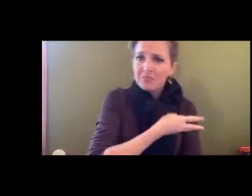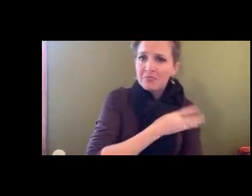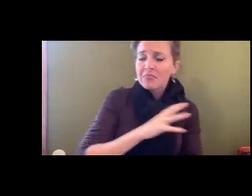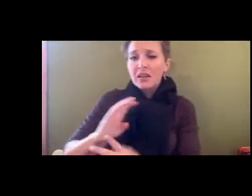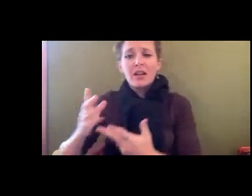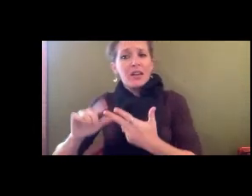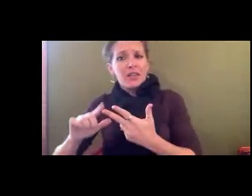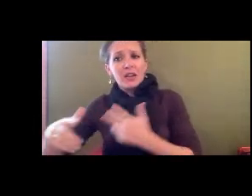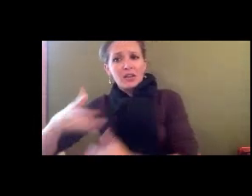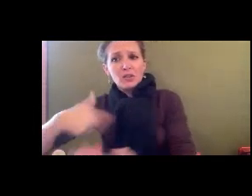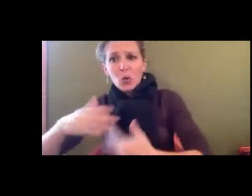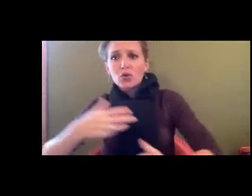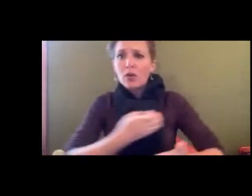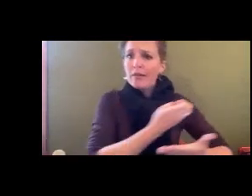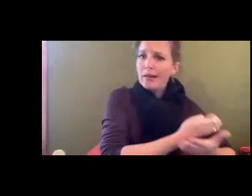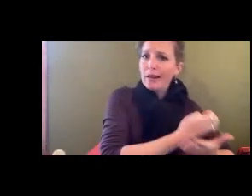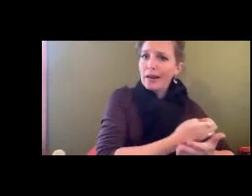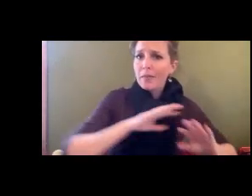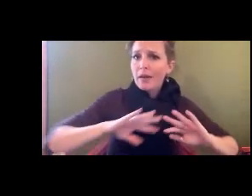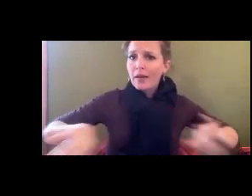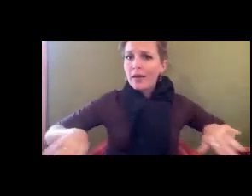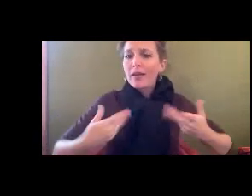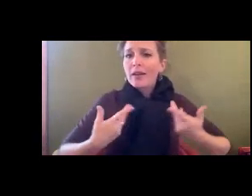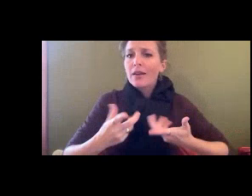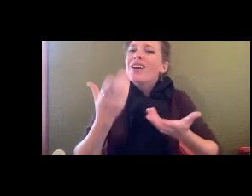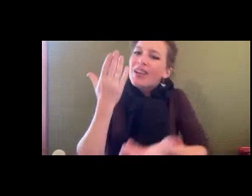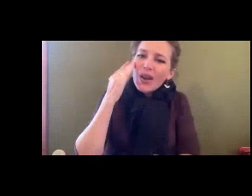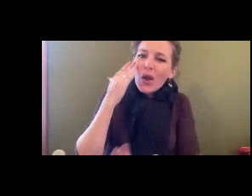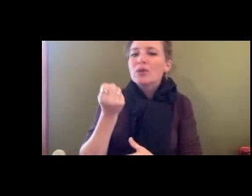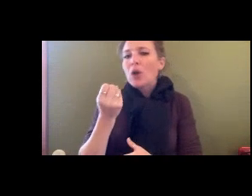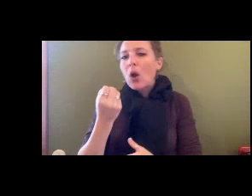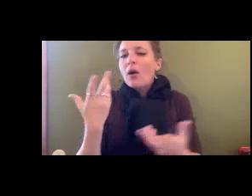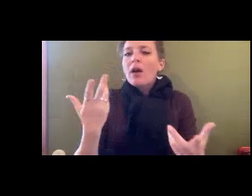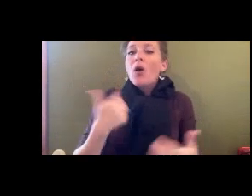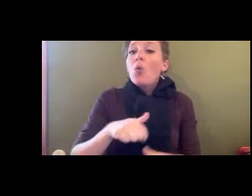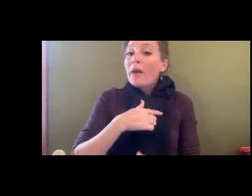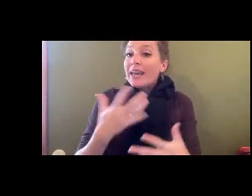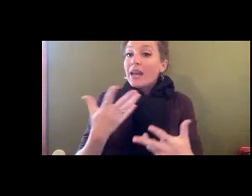looking at the social and the environmental. So we are taking